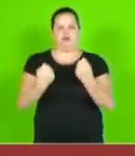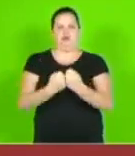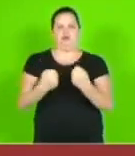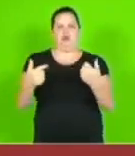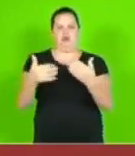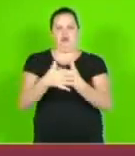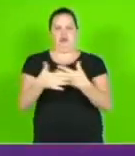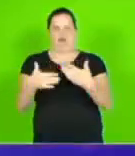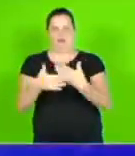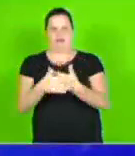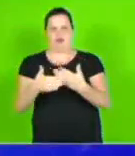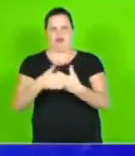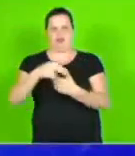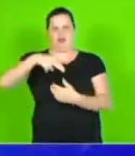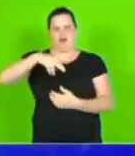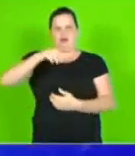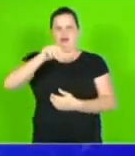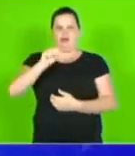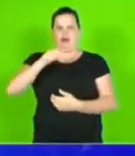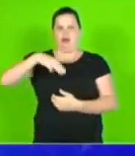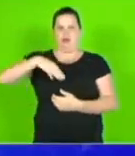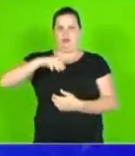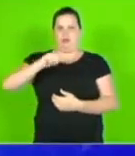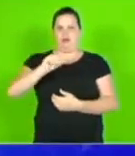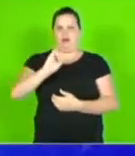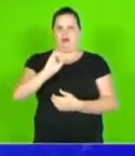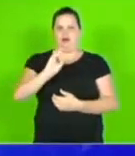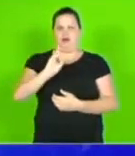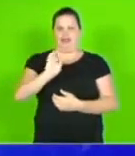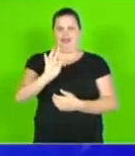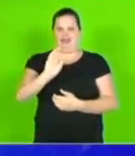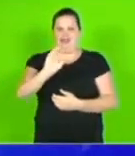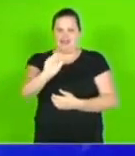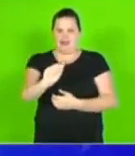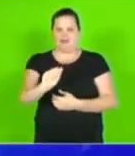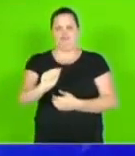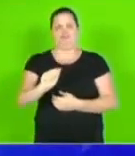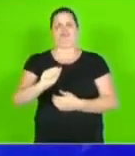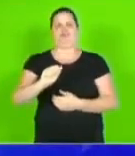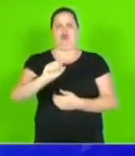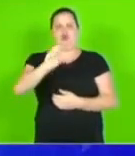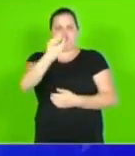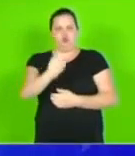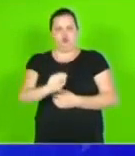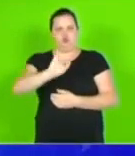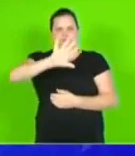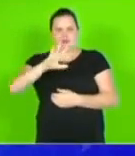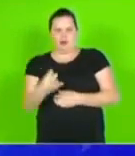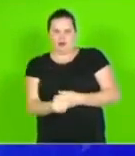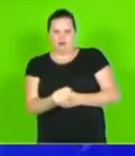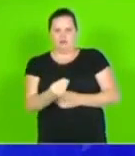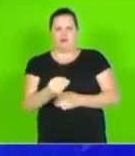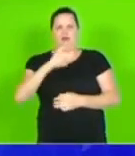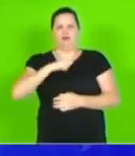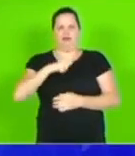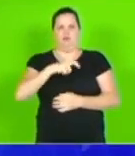Internationally, we've had some seminars in a few cities in Africa.